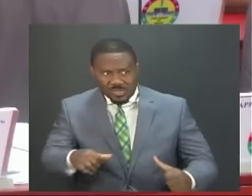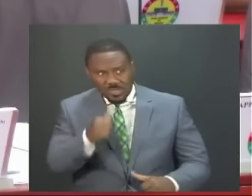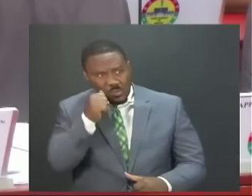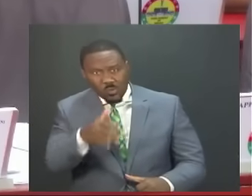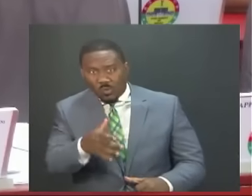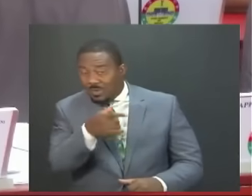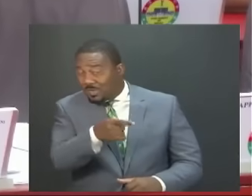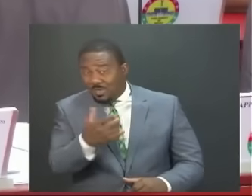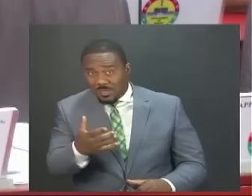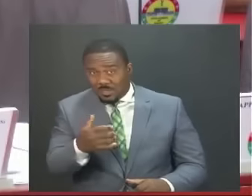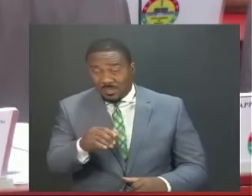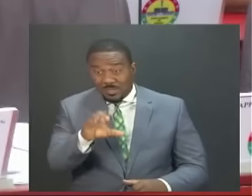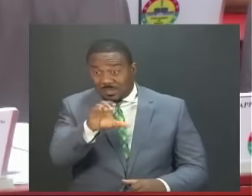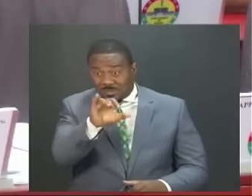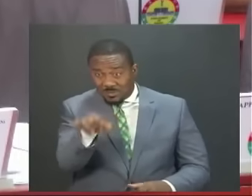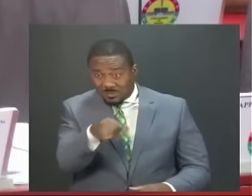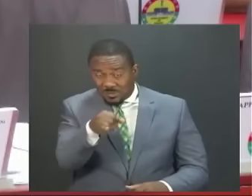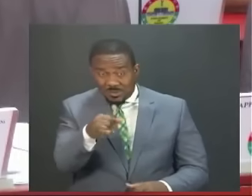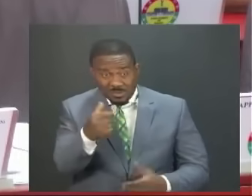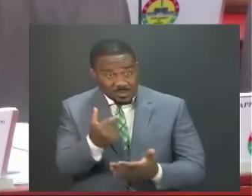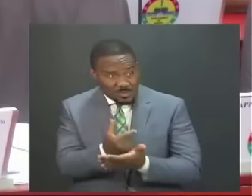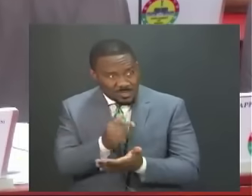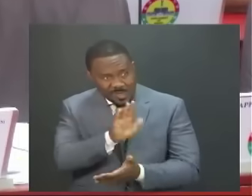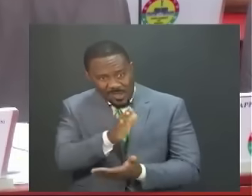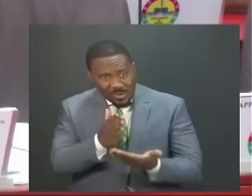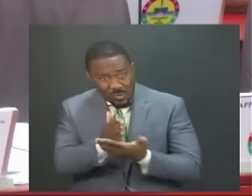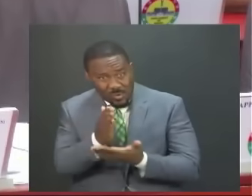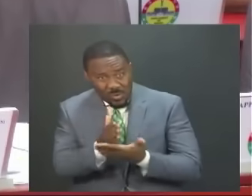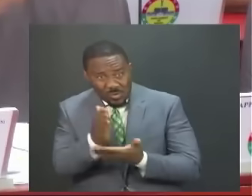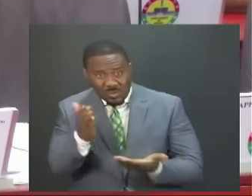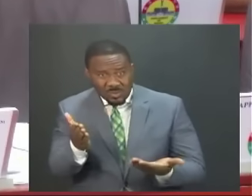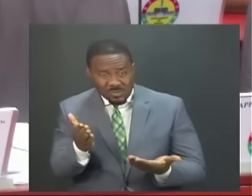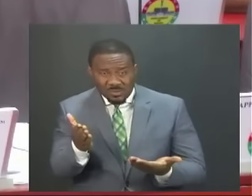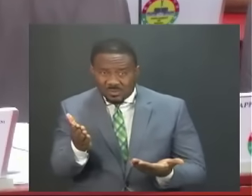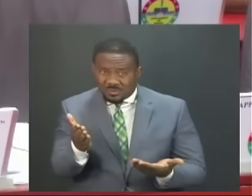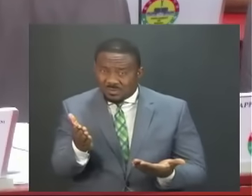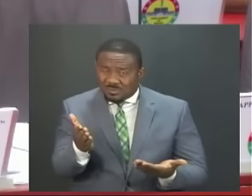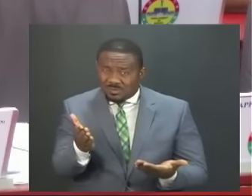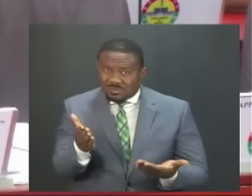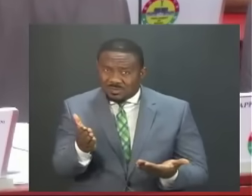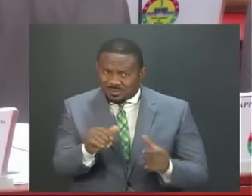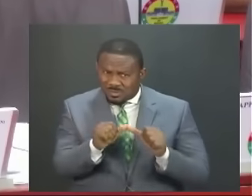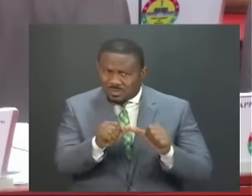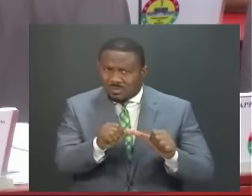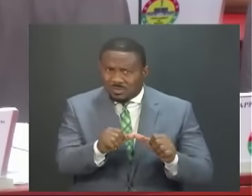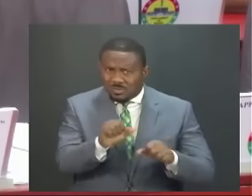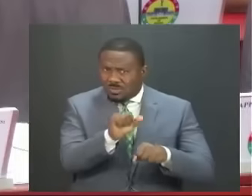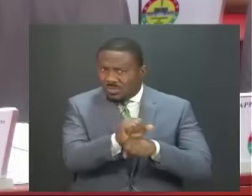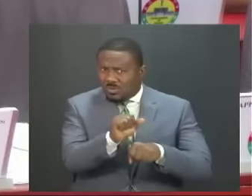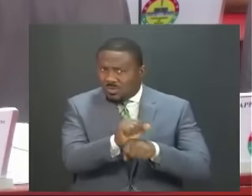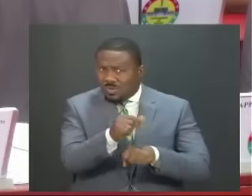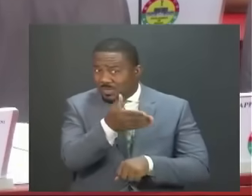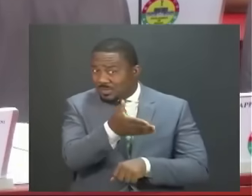Chief Justice of the Republic, her right to occupy her office?